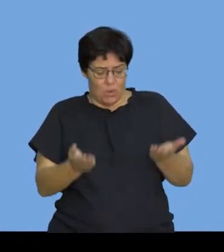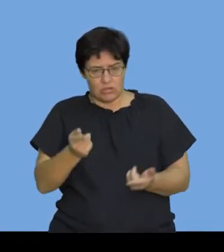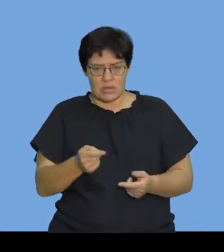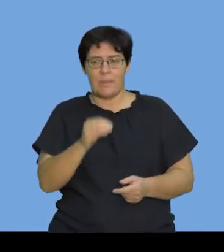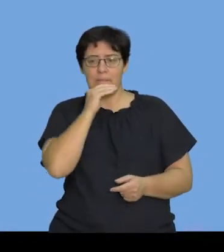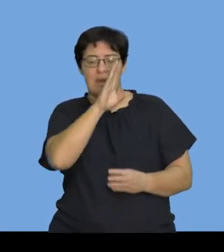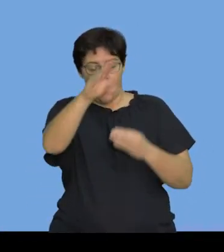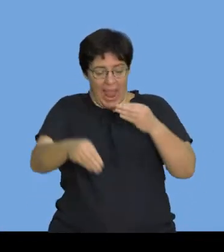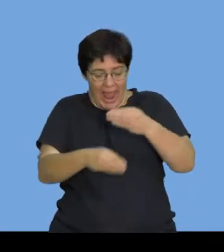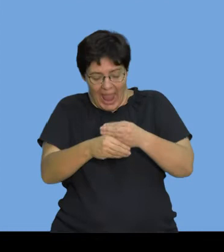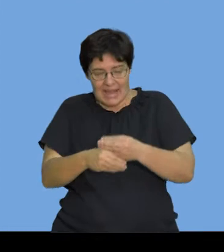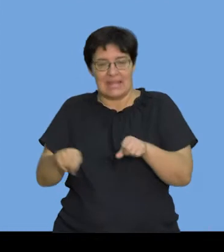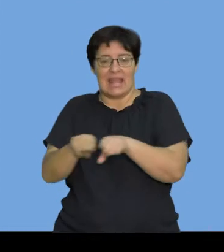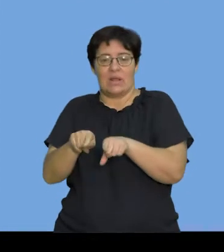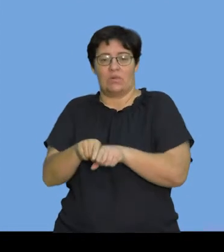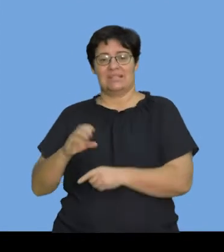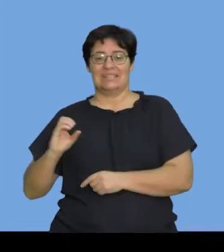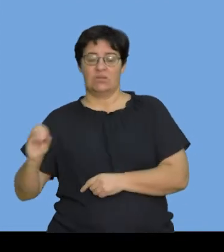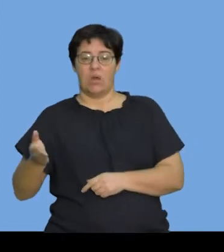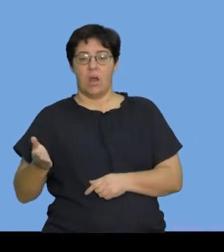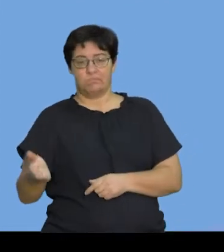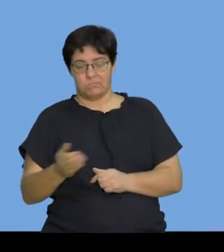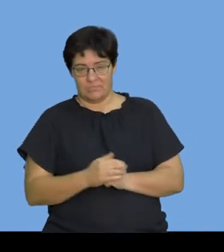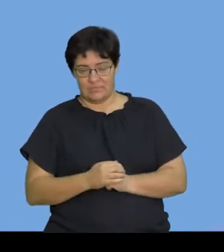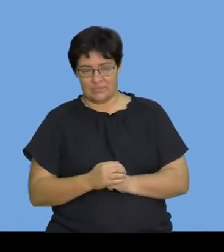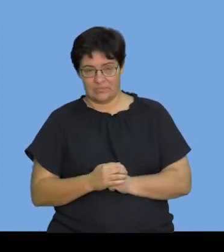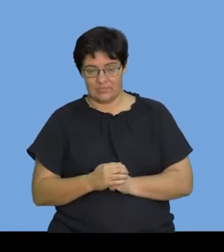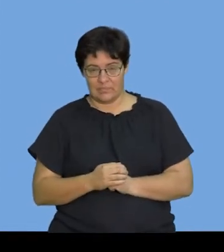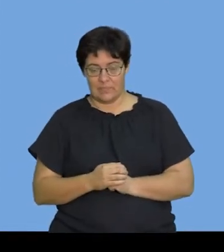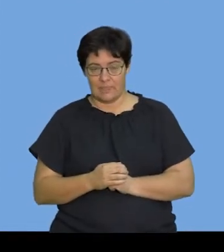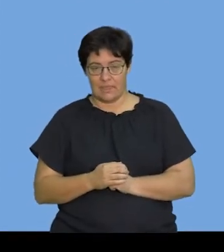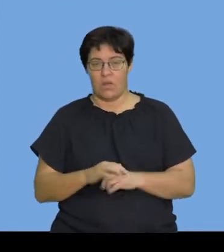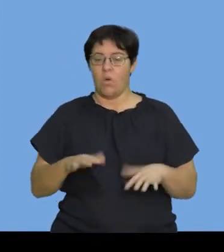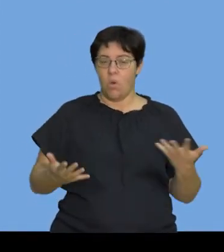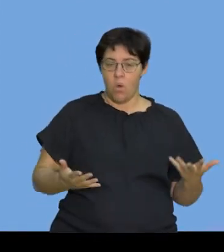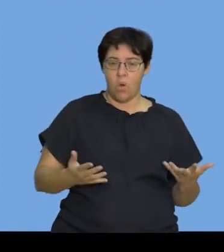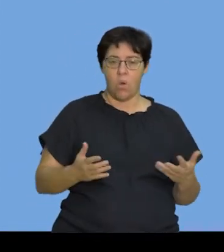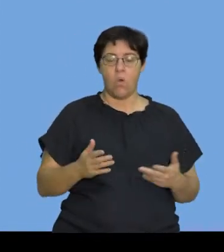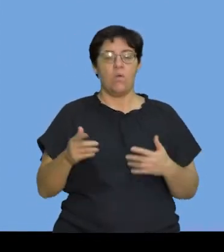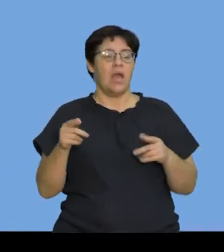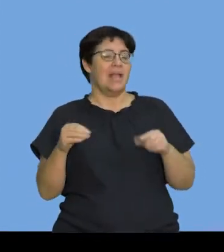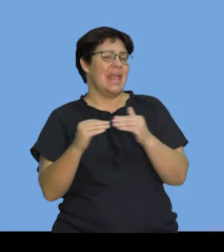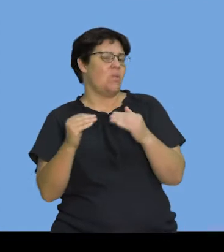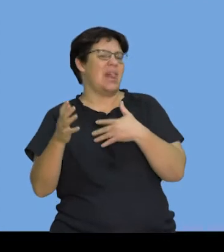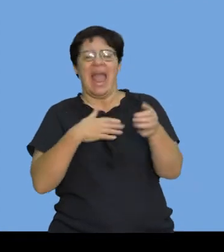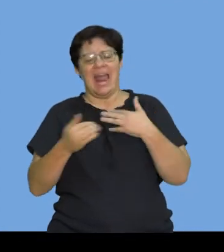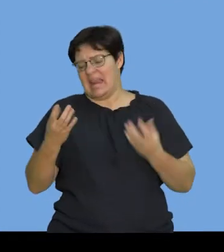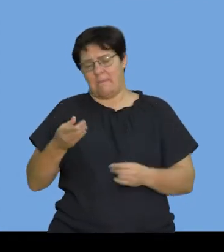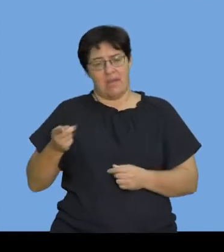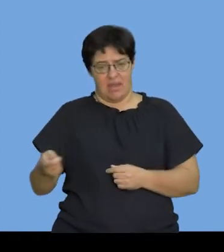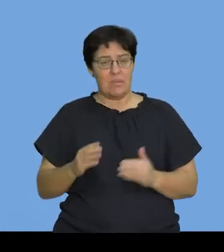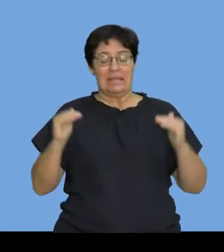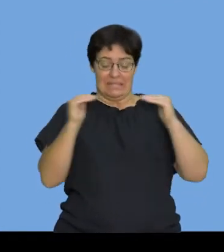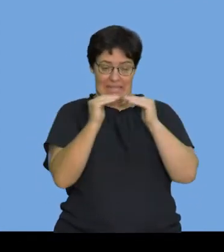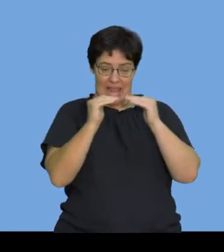to include an equal to 0 there, or an equal to any other number. But the standard